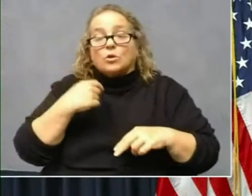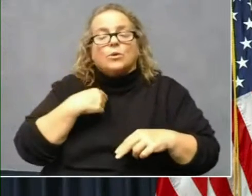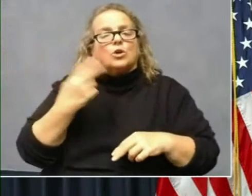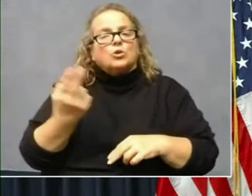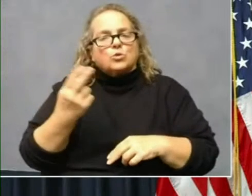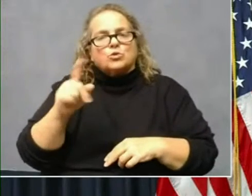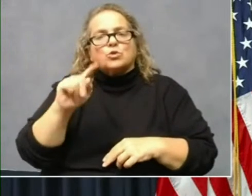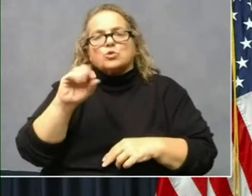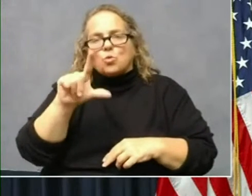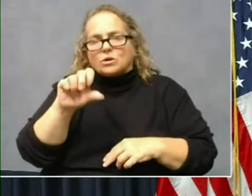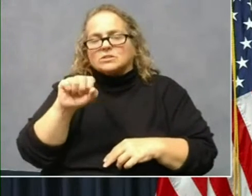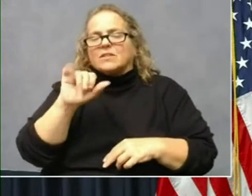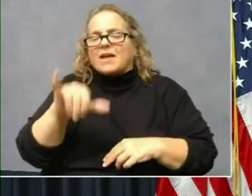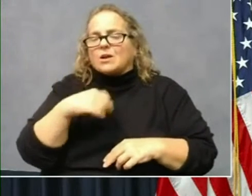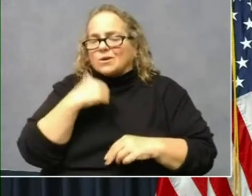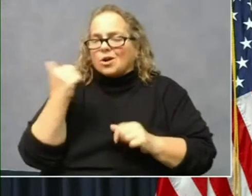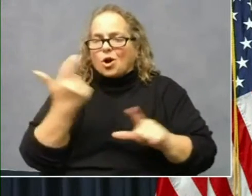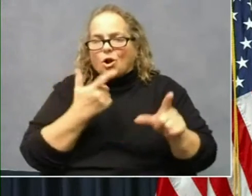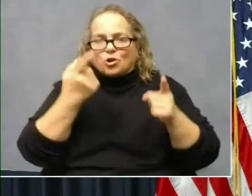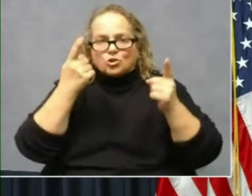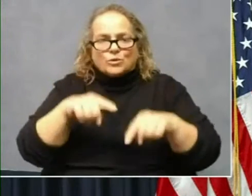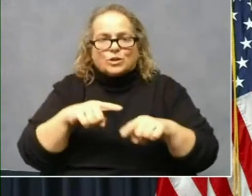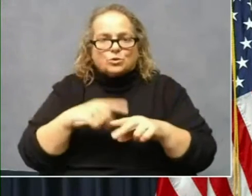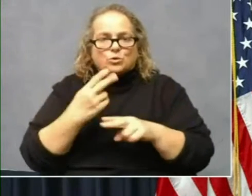to use to ultimately make that decision.